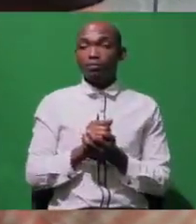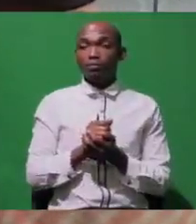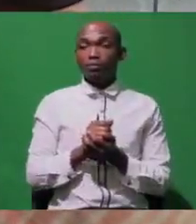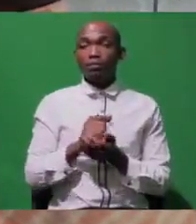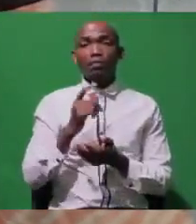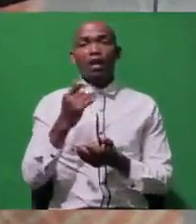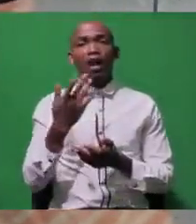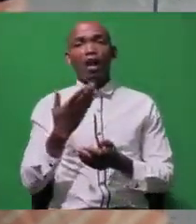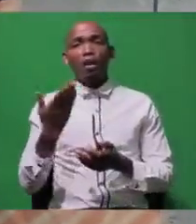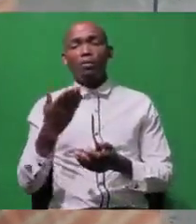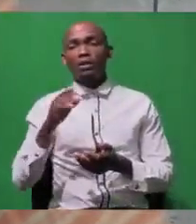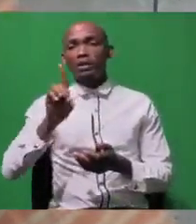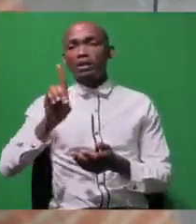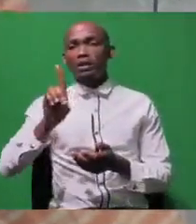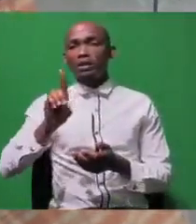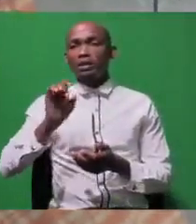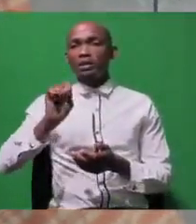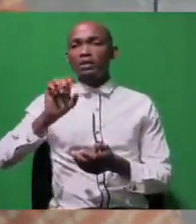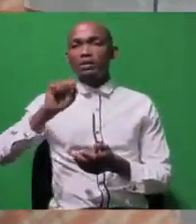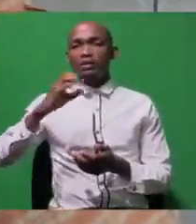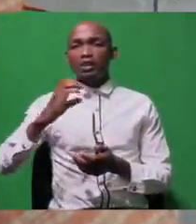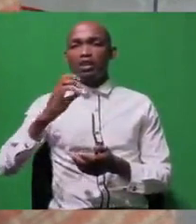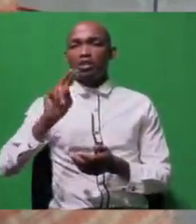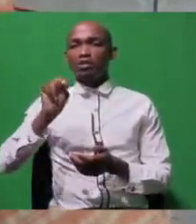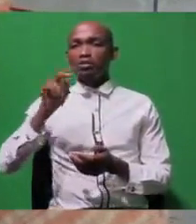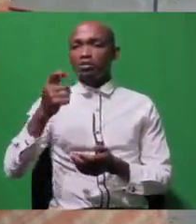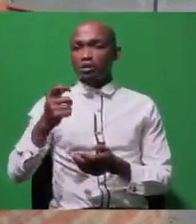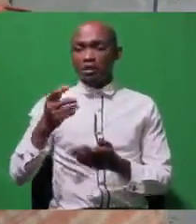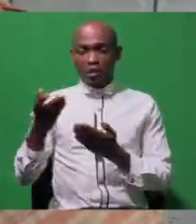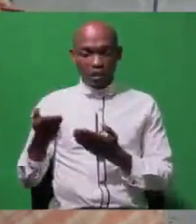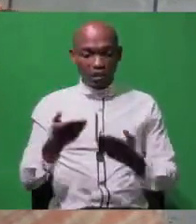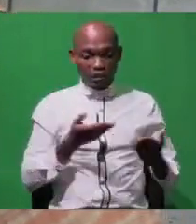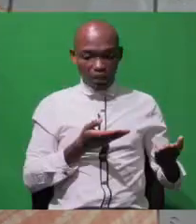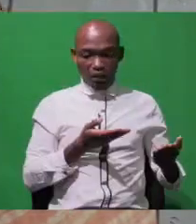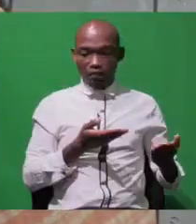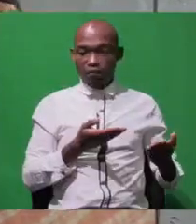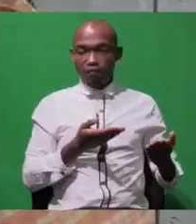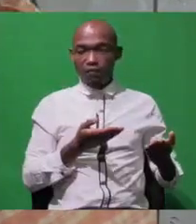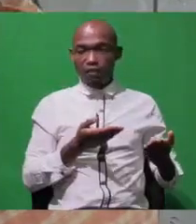How much discount receive a business? The business receive